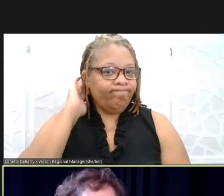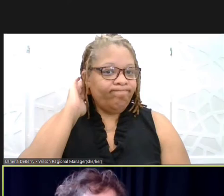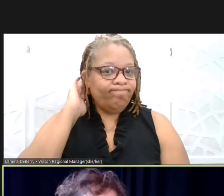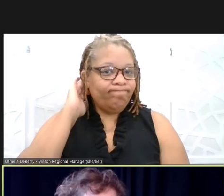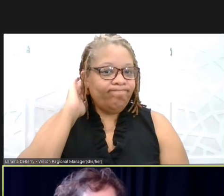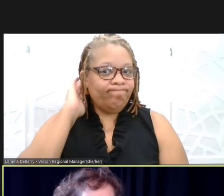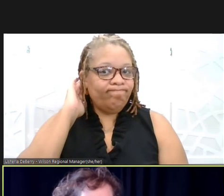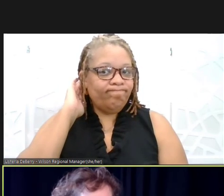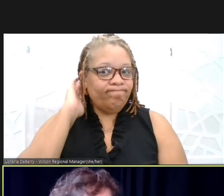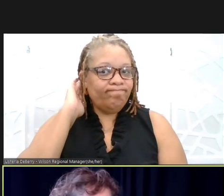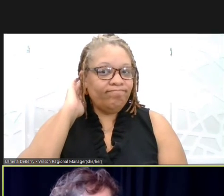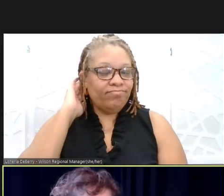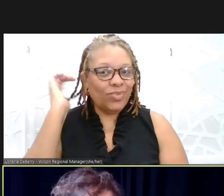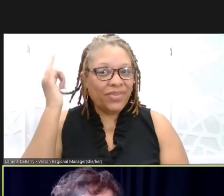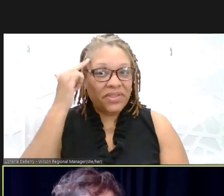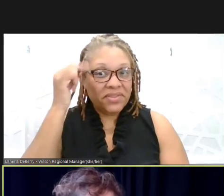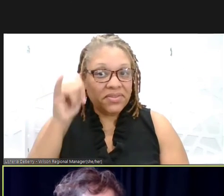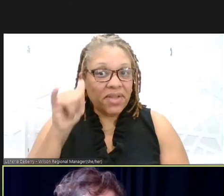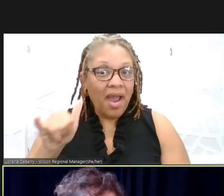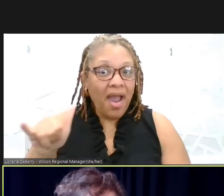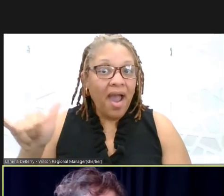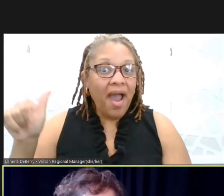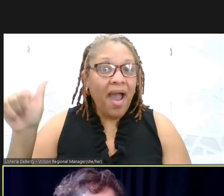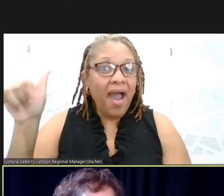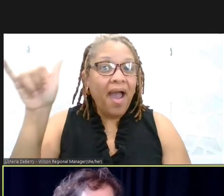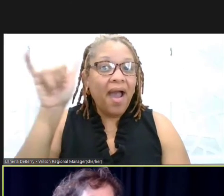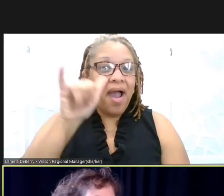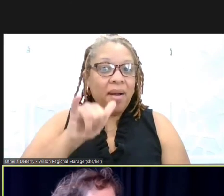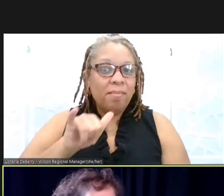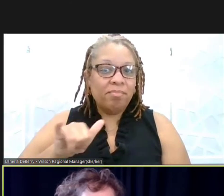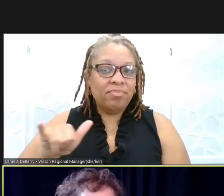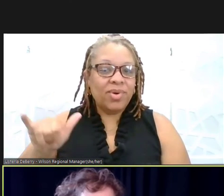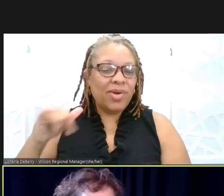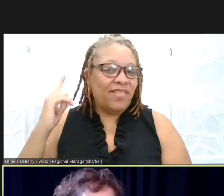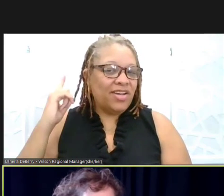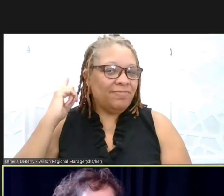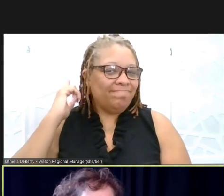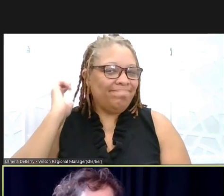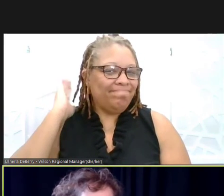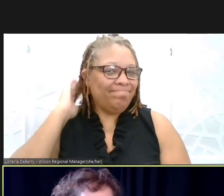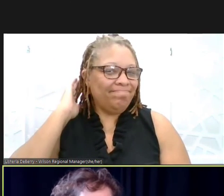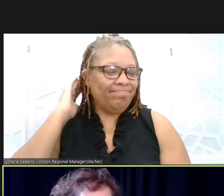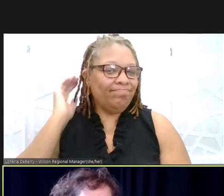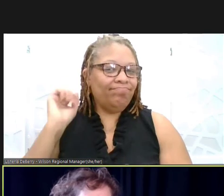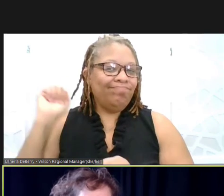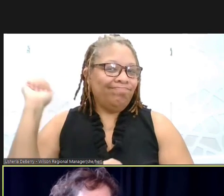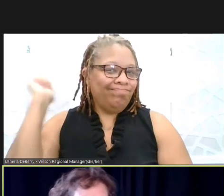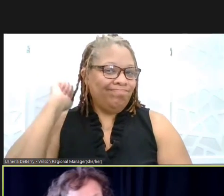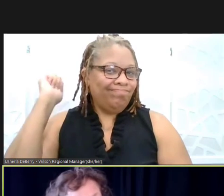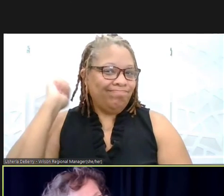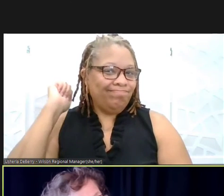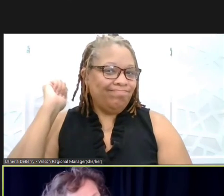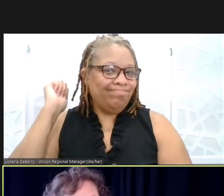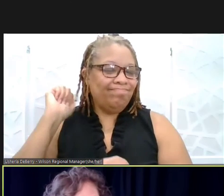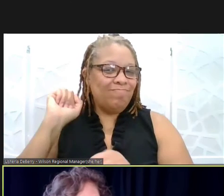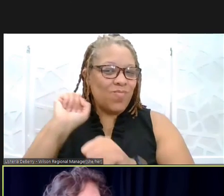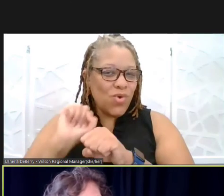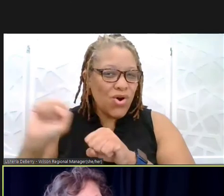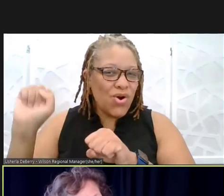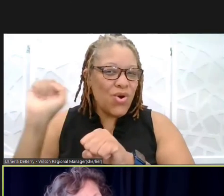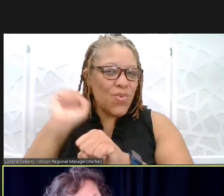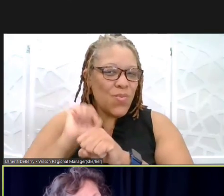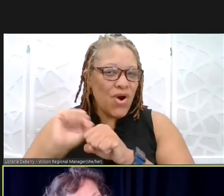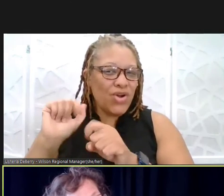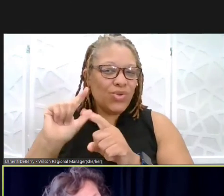And please be aware of implicit biases. Do not think that all deaf, deafblind, and hard of hearing people are all the